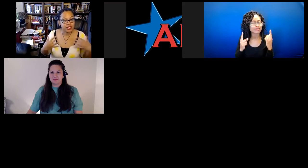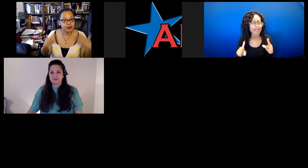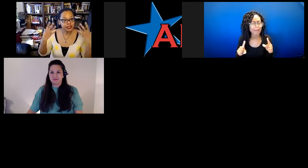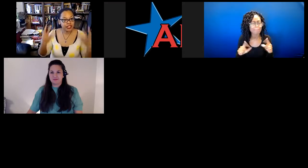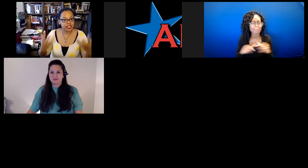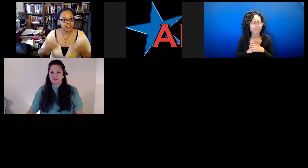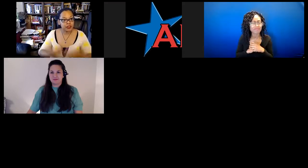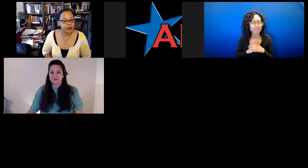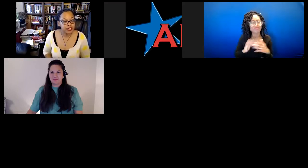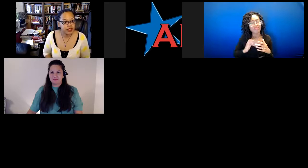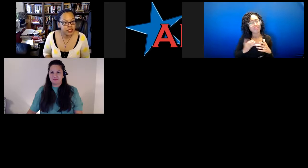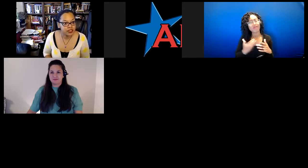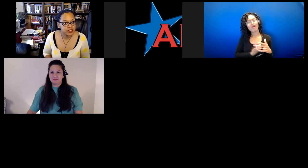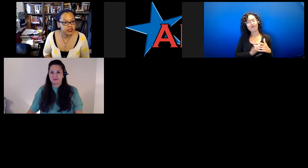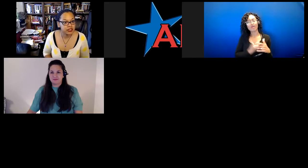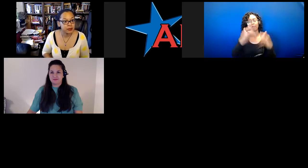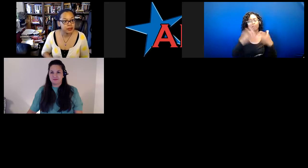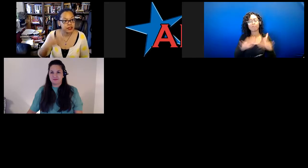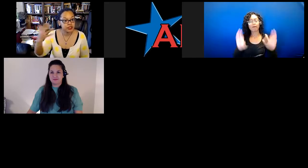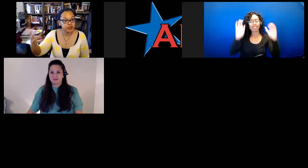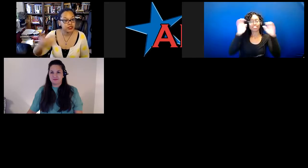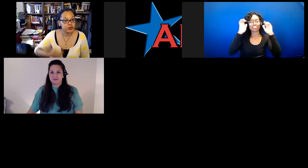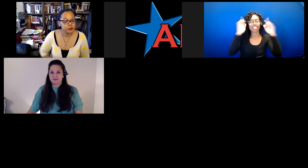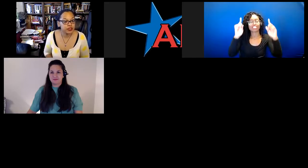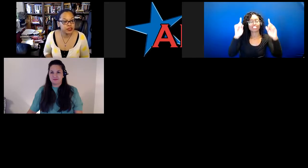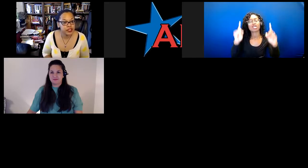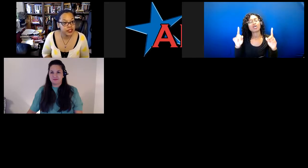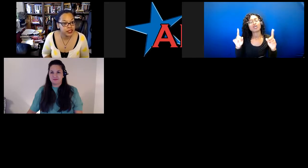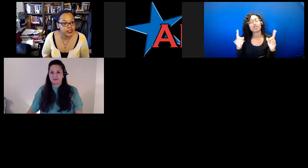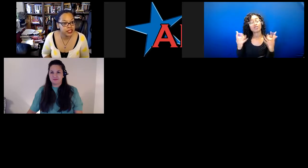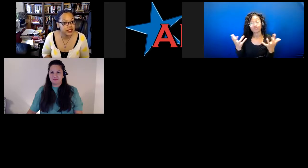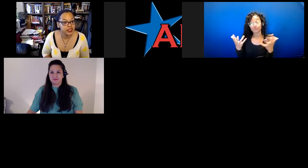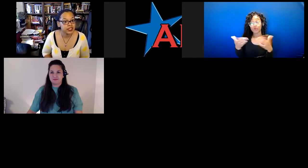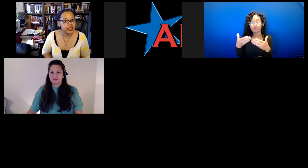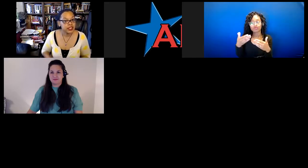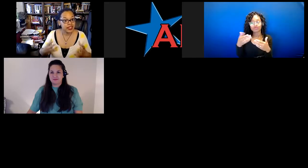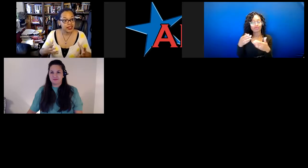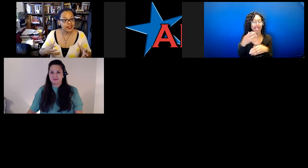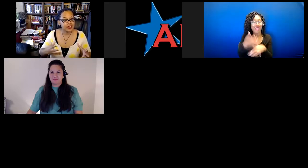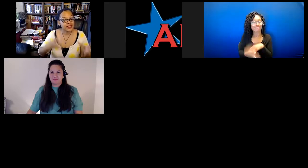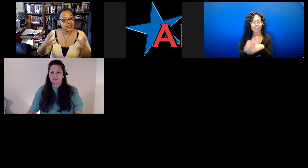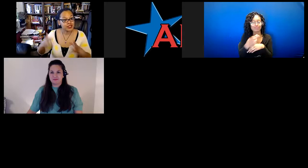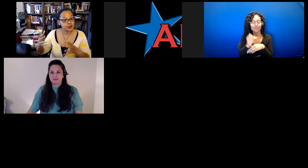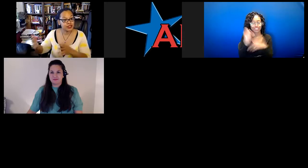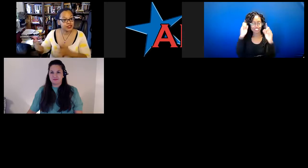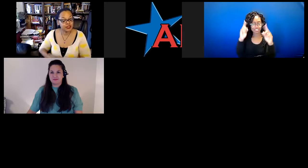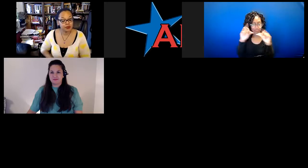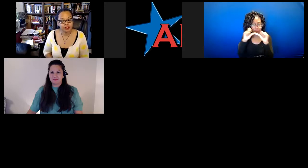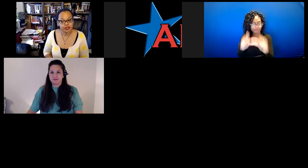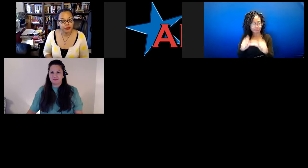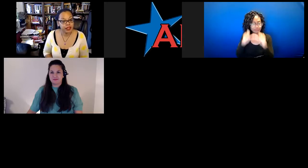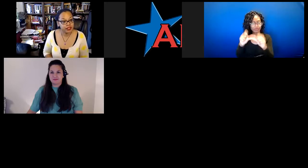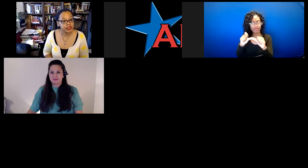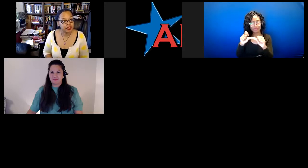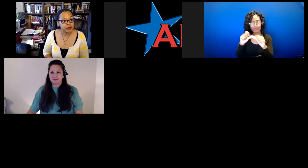interpretation, implementation of our public education system, preparing students for post-secondary education, that it continues to